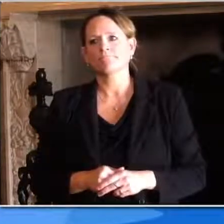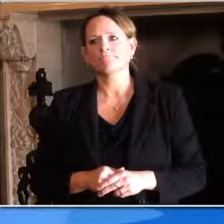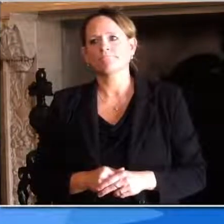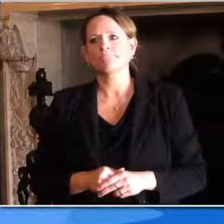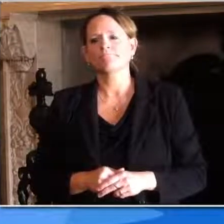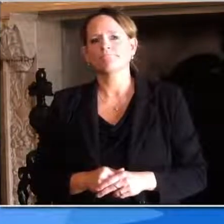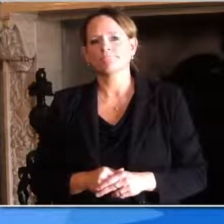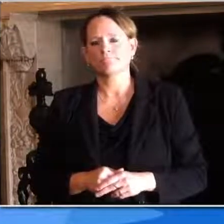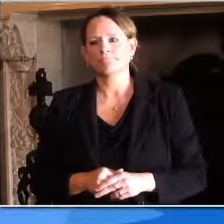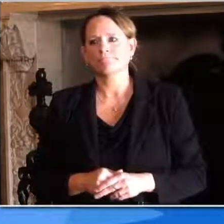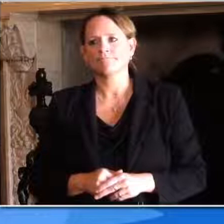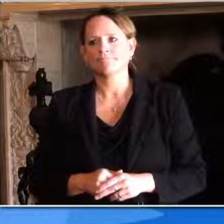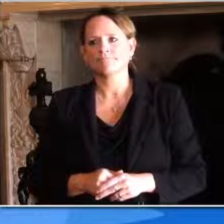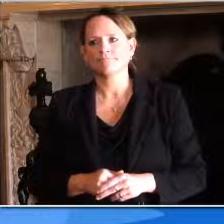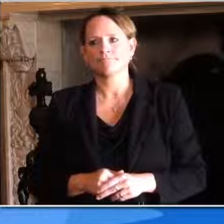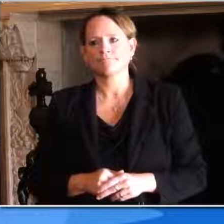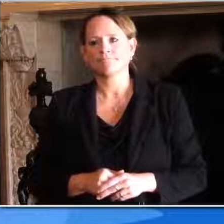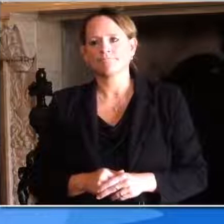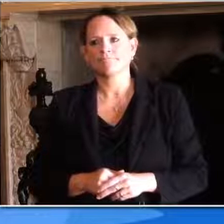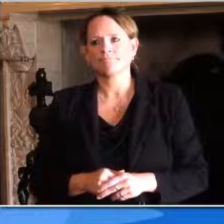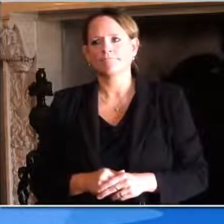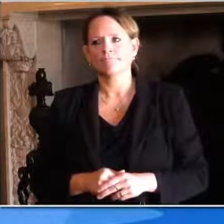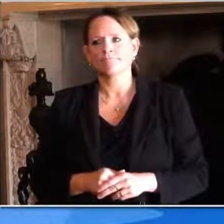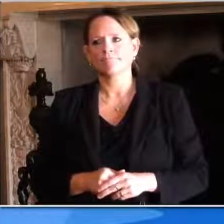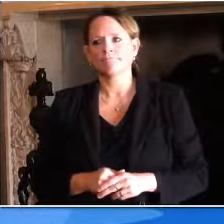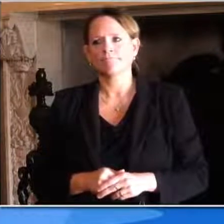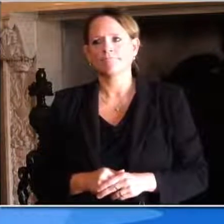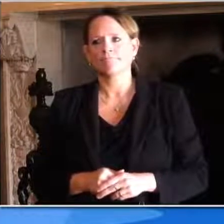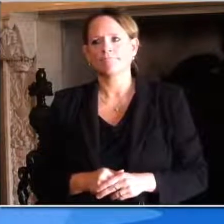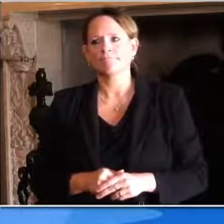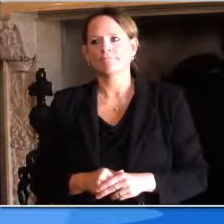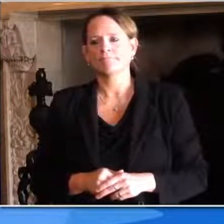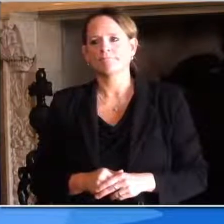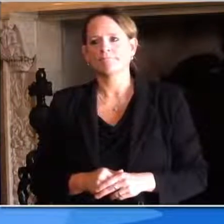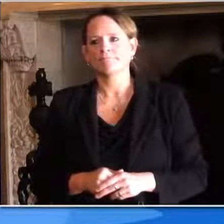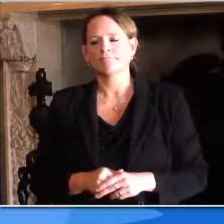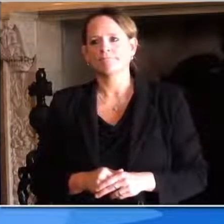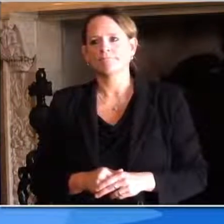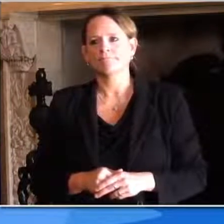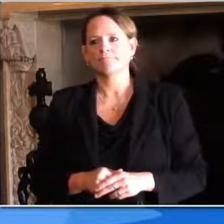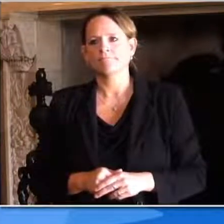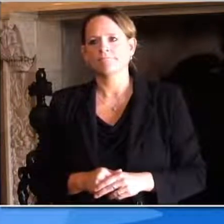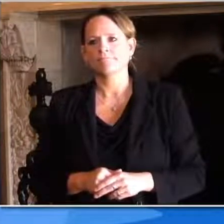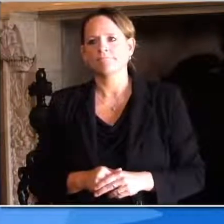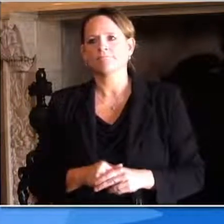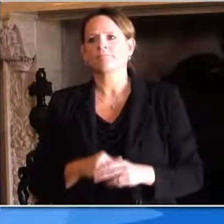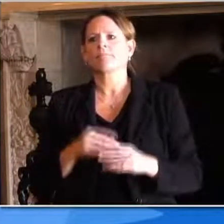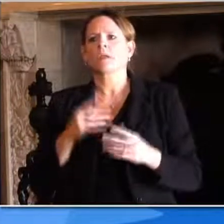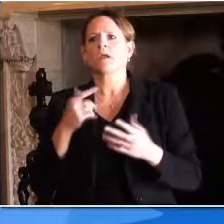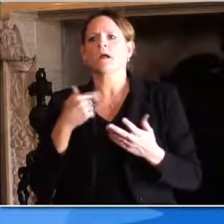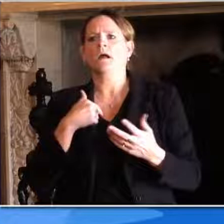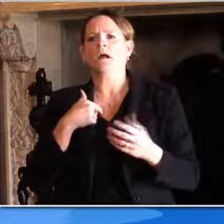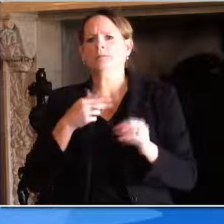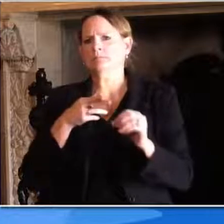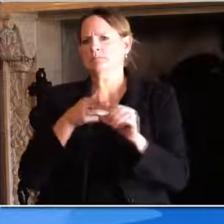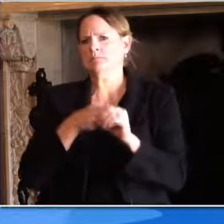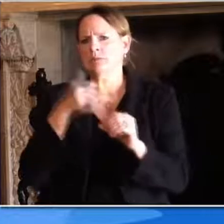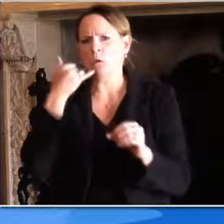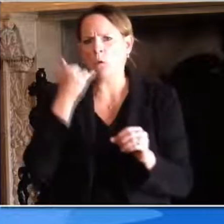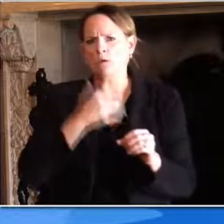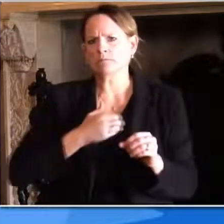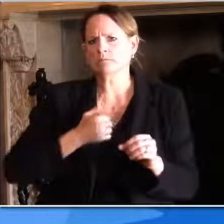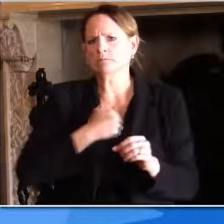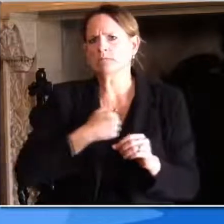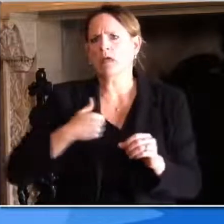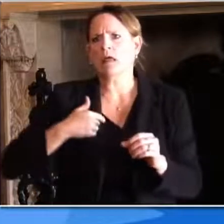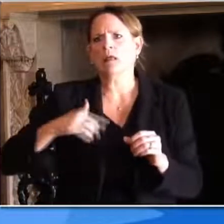Hello, this is Lee Mills filling in for Gabriella, and I apologize for jumping on this call a little bit late. So if this has already been